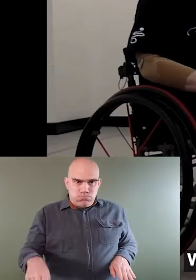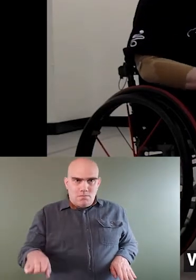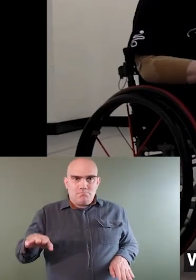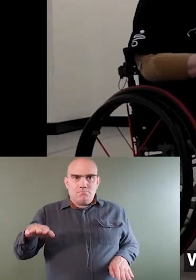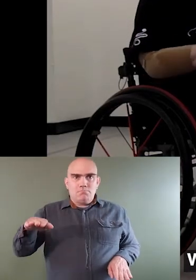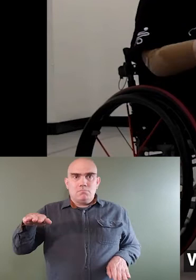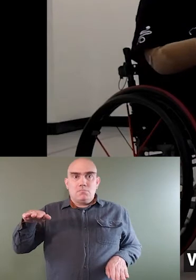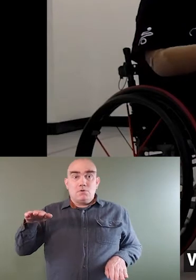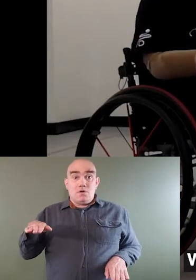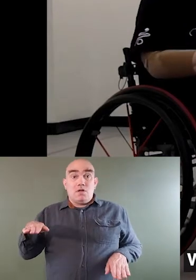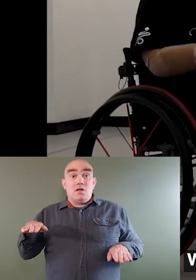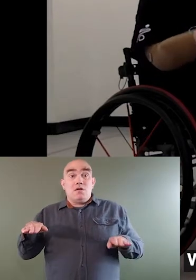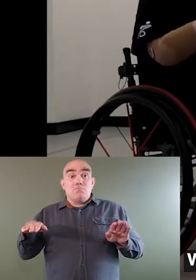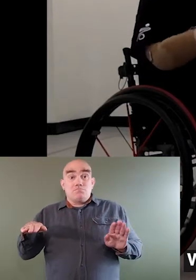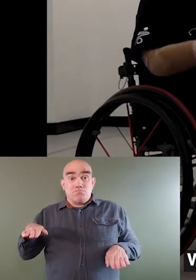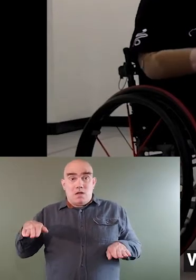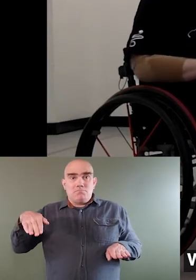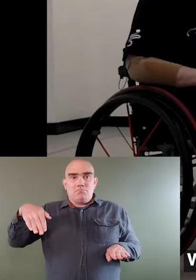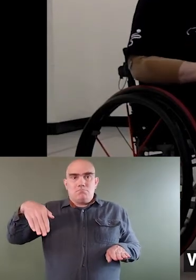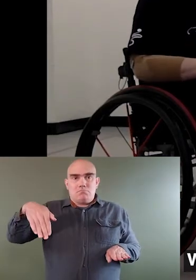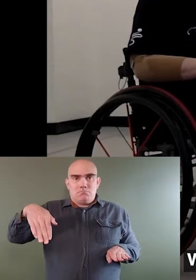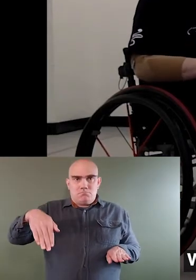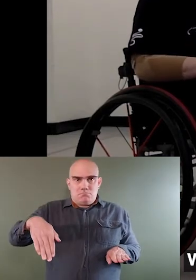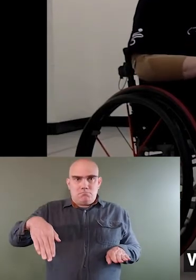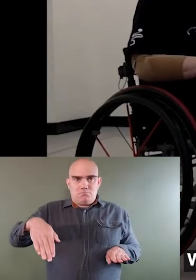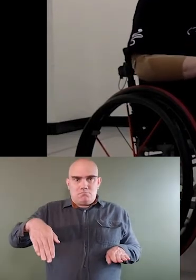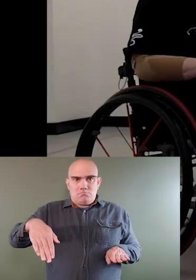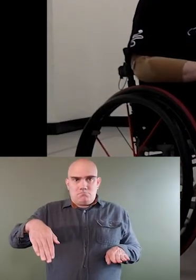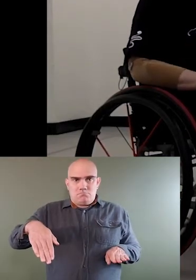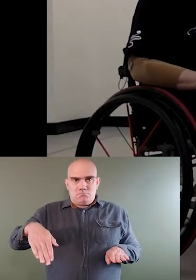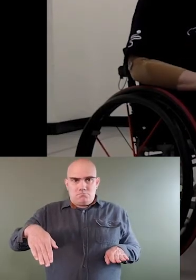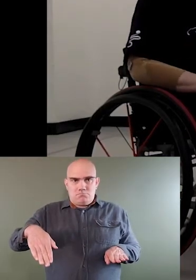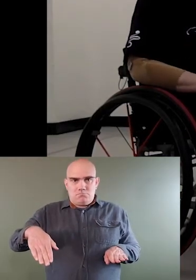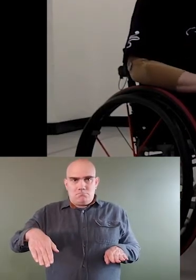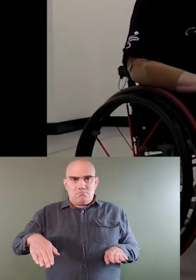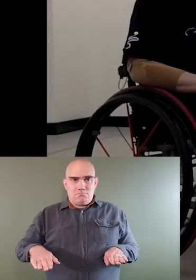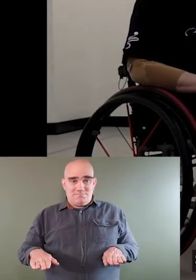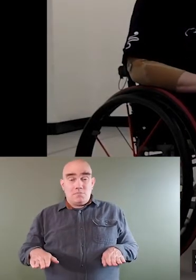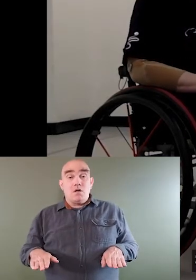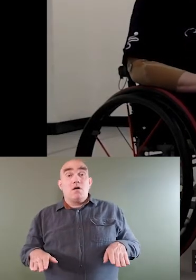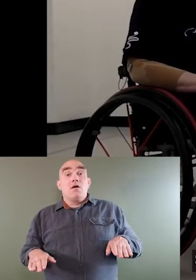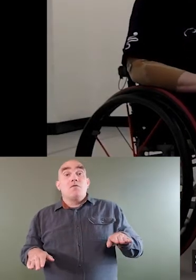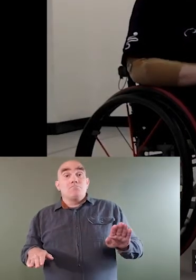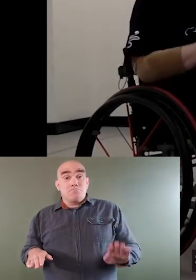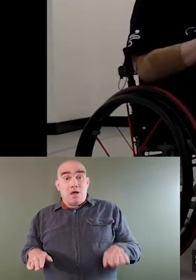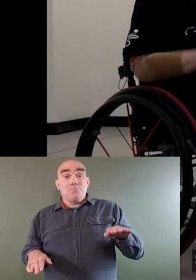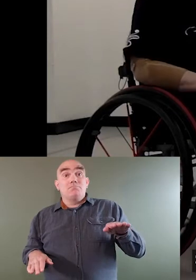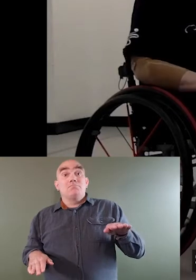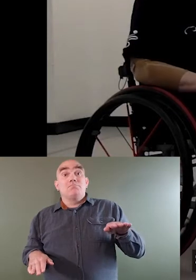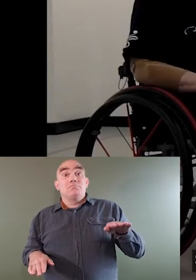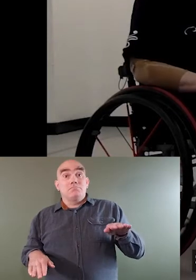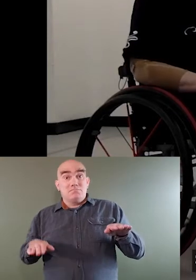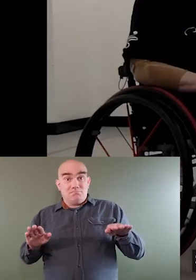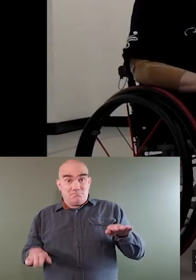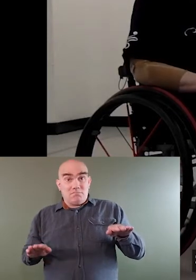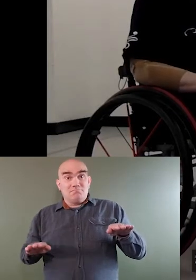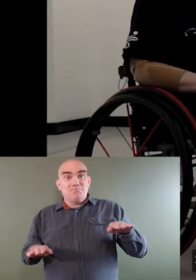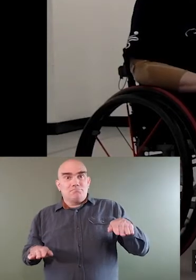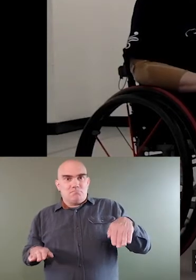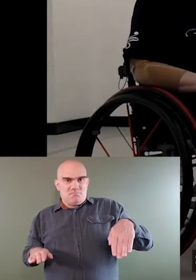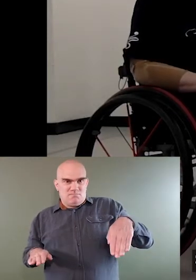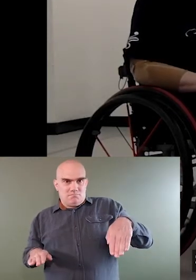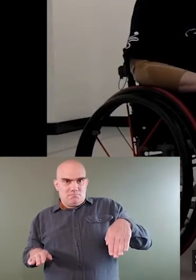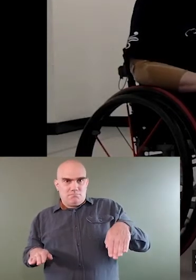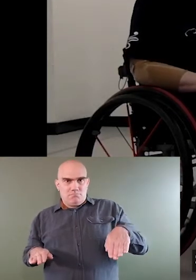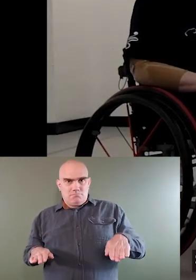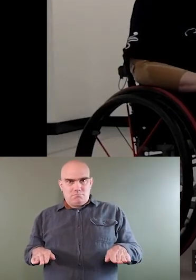stomp, hop, step. Find neutral. Left. Stomp, hop right, step